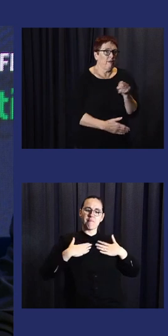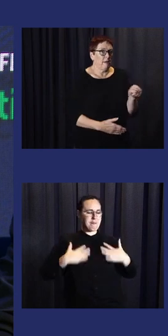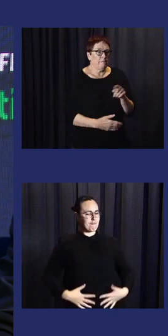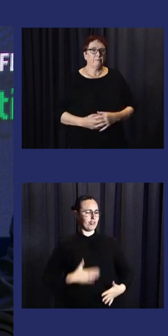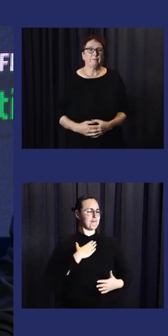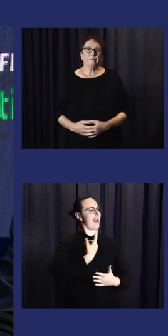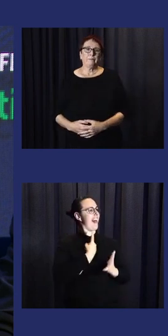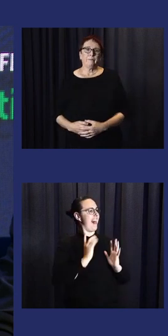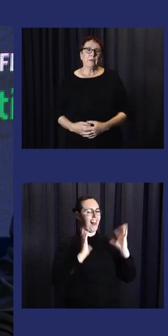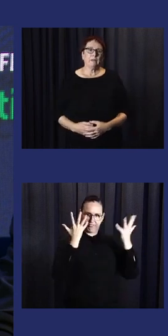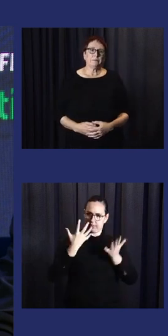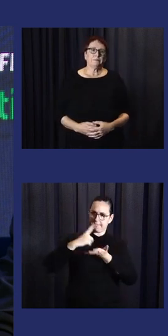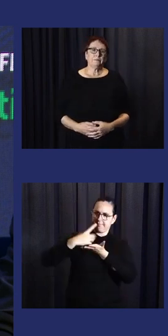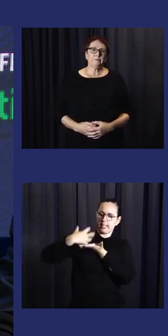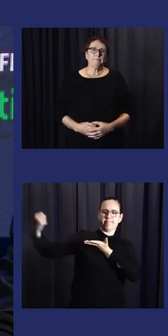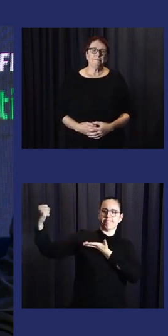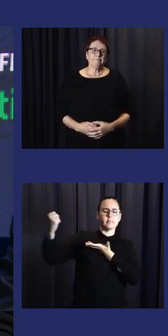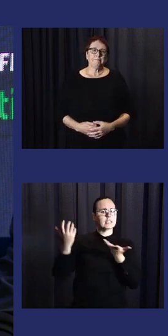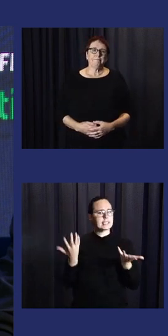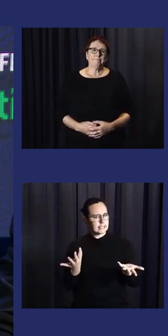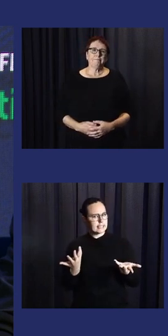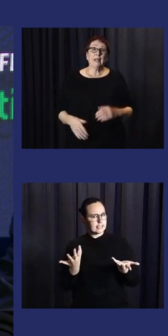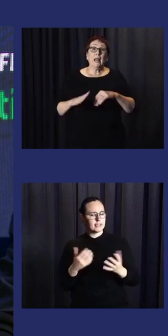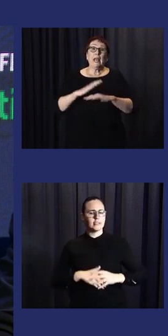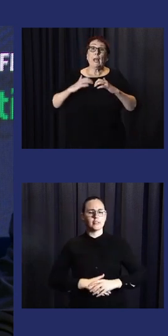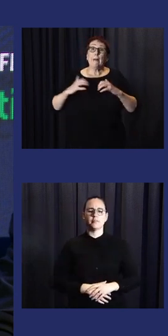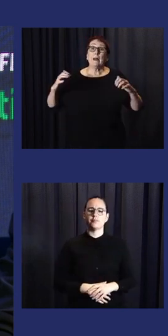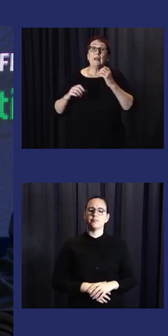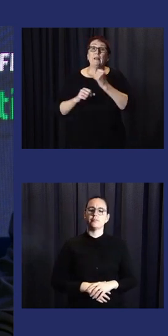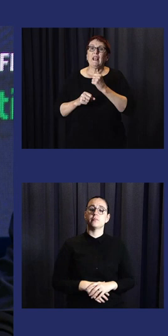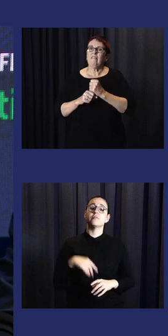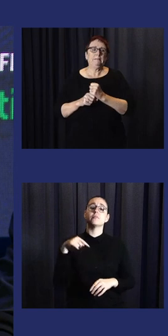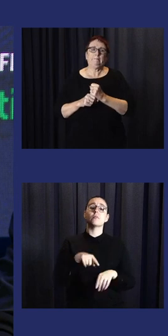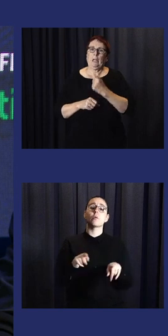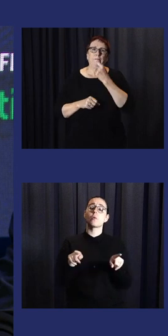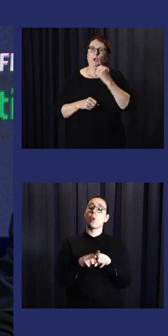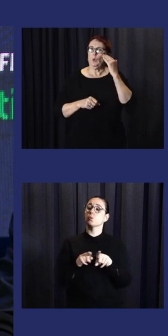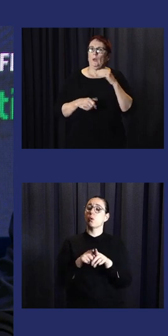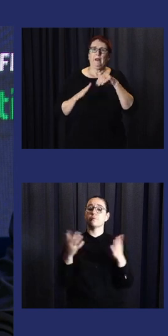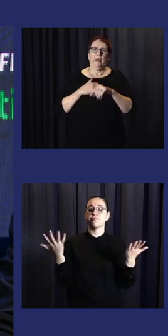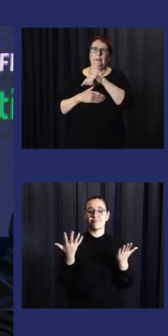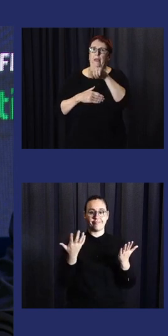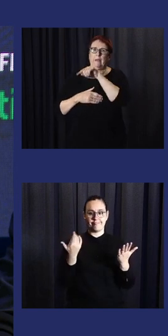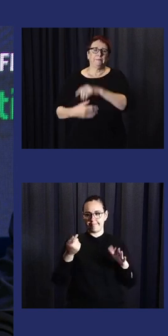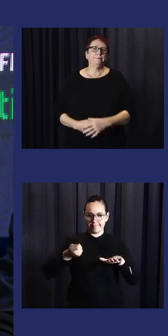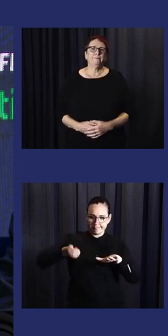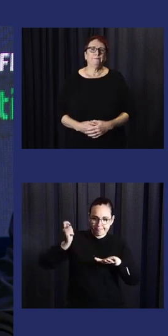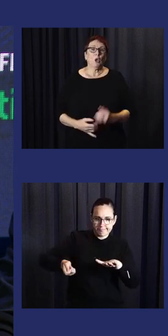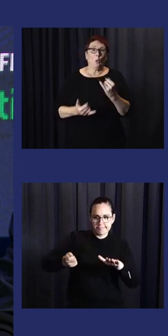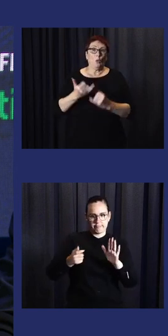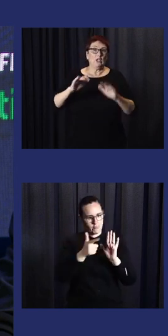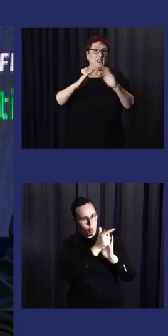lowest rates of women in formal legislative bodies in the world, and this is linked to gendered social norms that